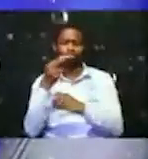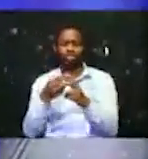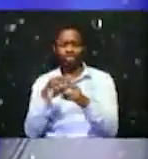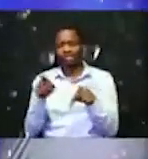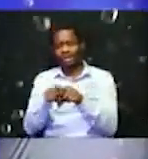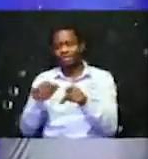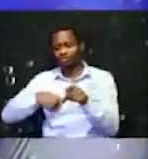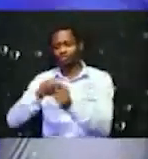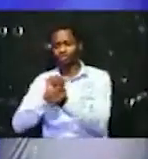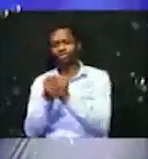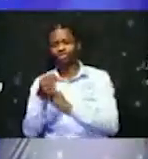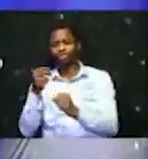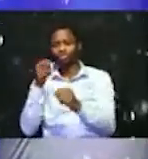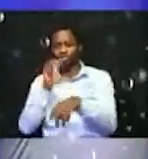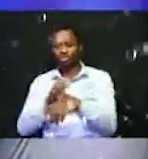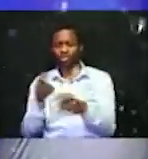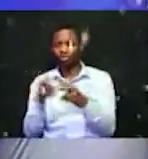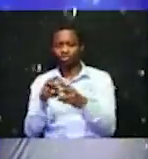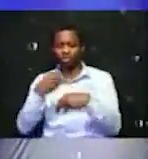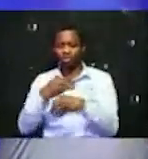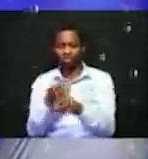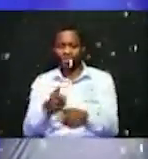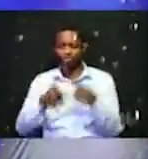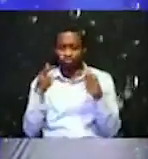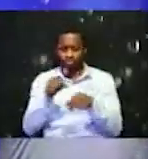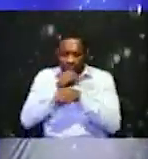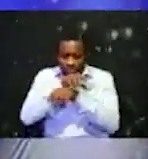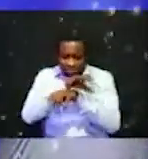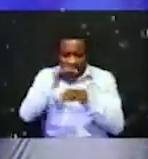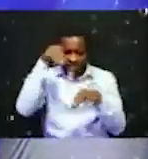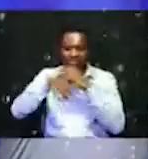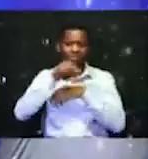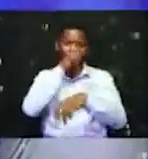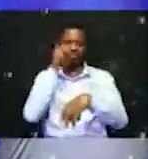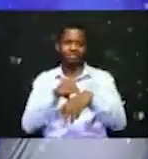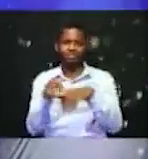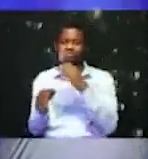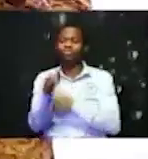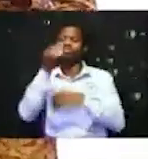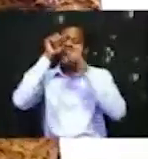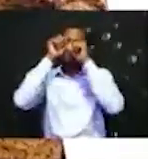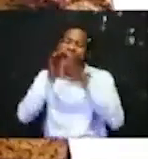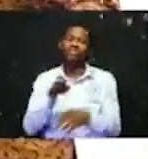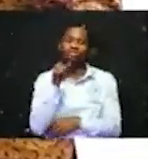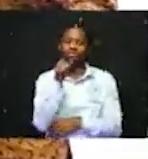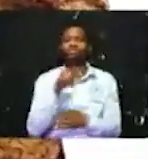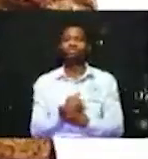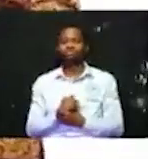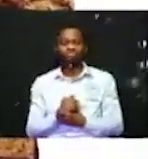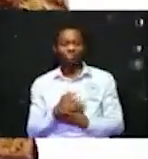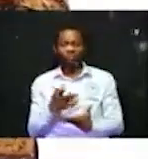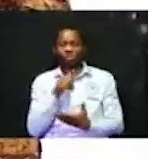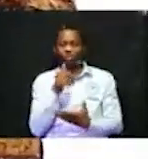the nation. Now God bless you. Be blessed. I would not want to end